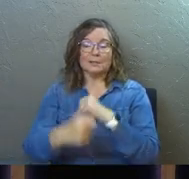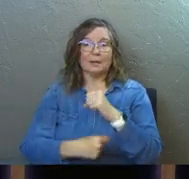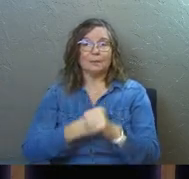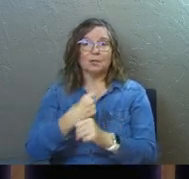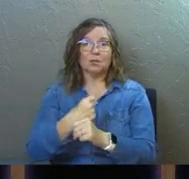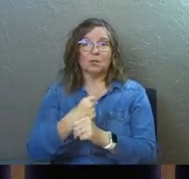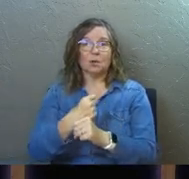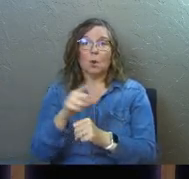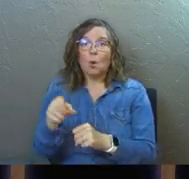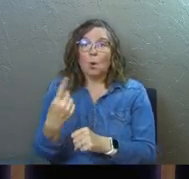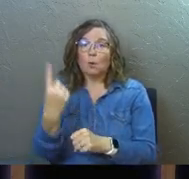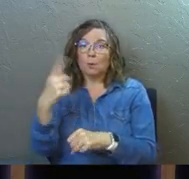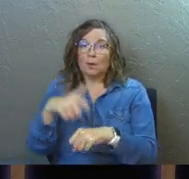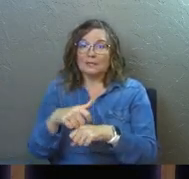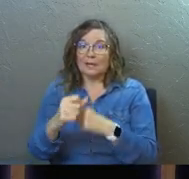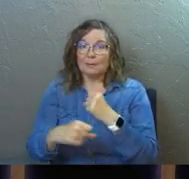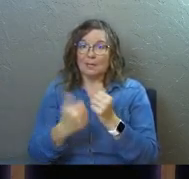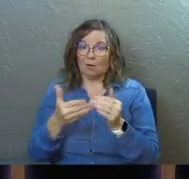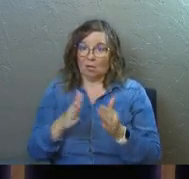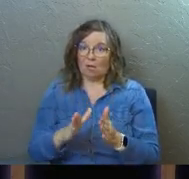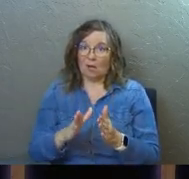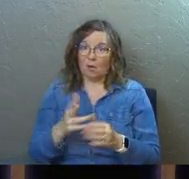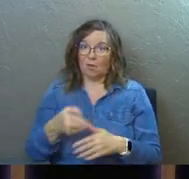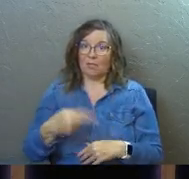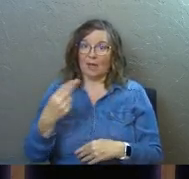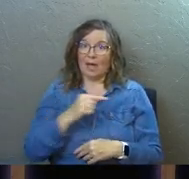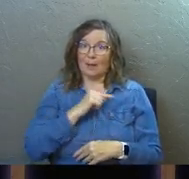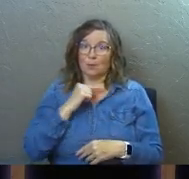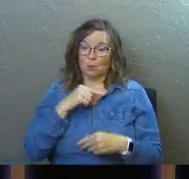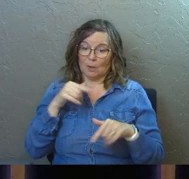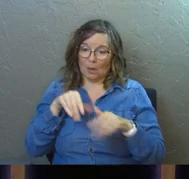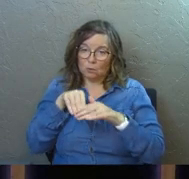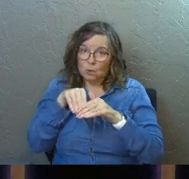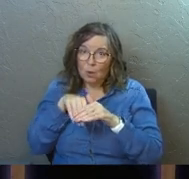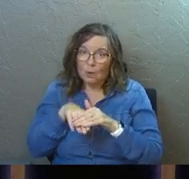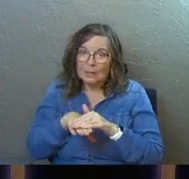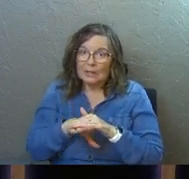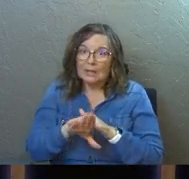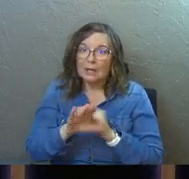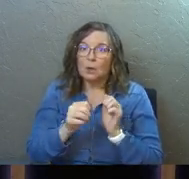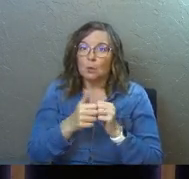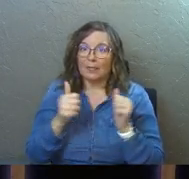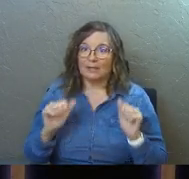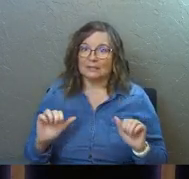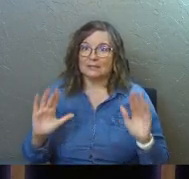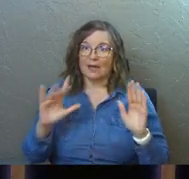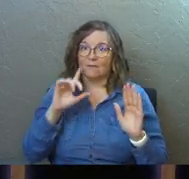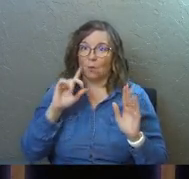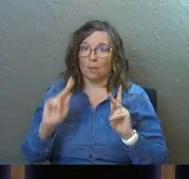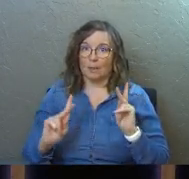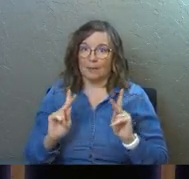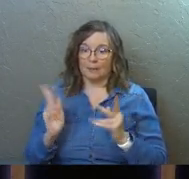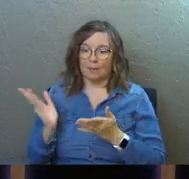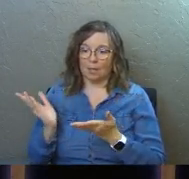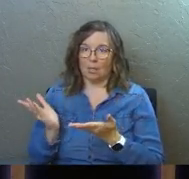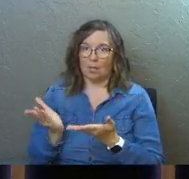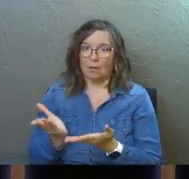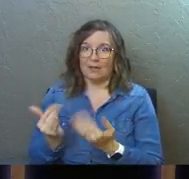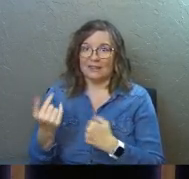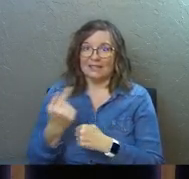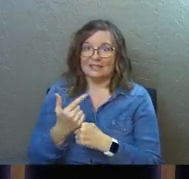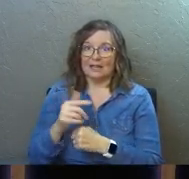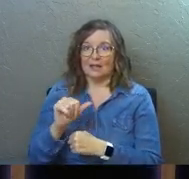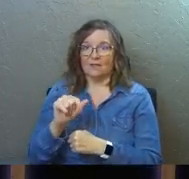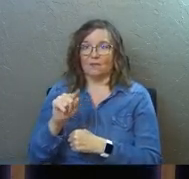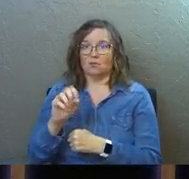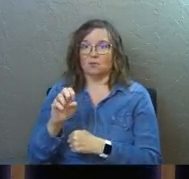year, only one time of year, the high priest was allowed to go in with the sacrifice for the people, the Day of